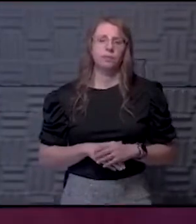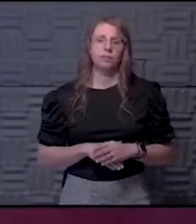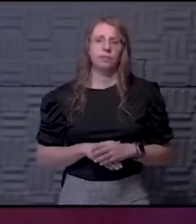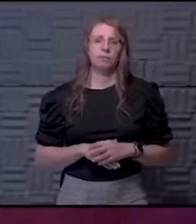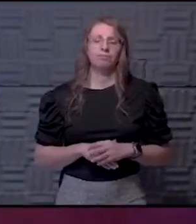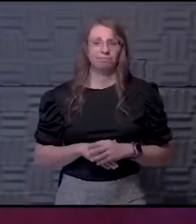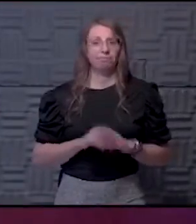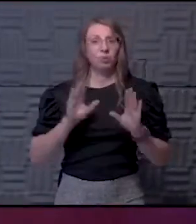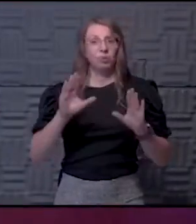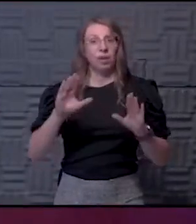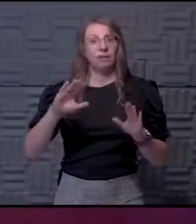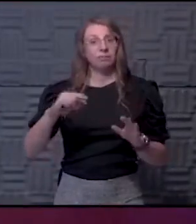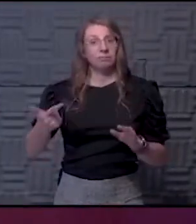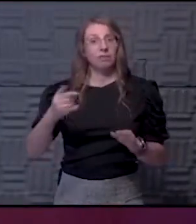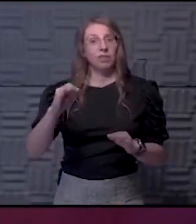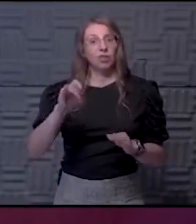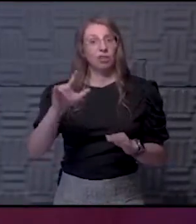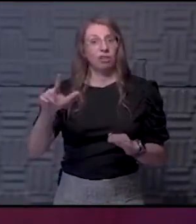Great. Jill?